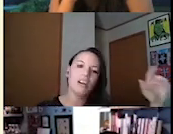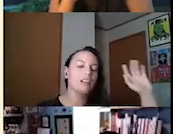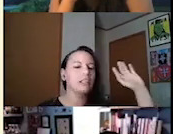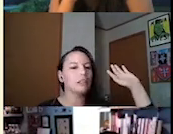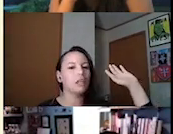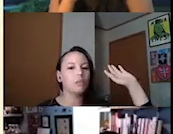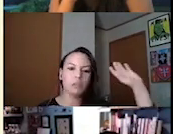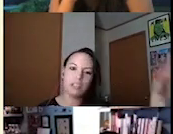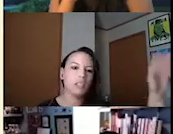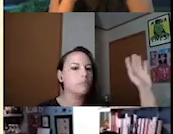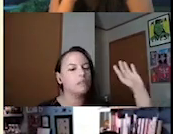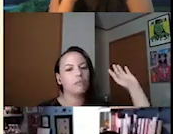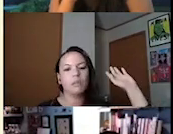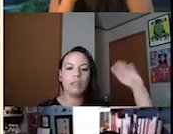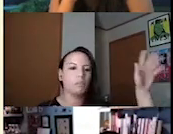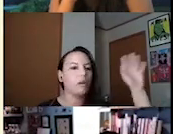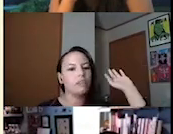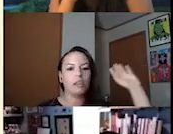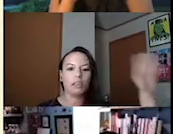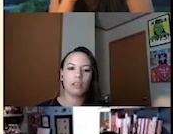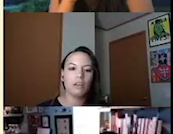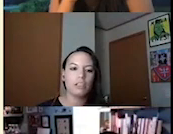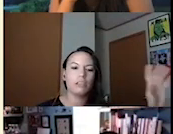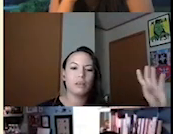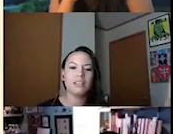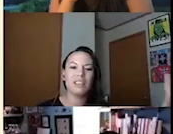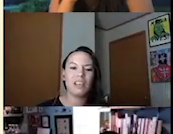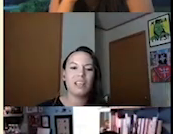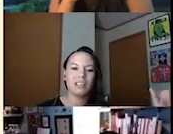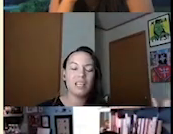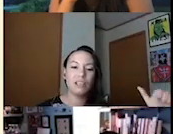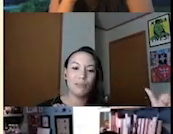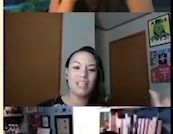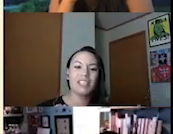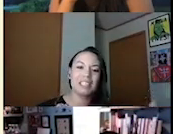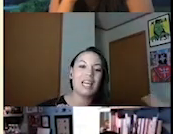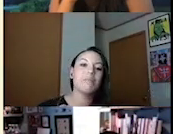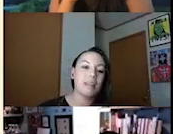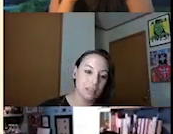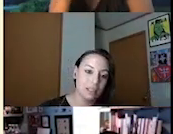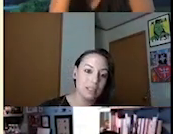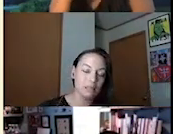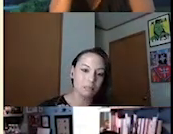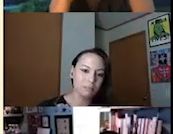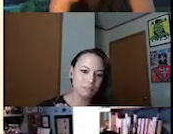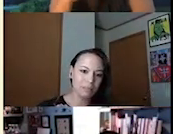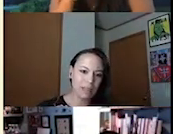American art, it's in the realm of museums, it's in the realm of anthropology, archaeology. So they're missing a lot of the information on design